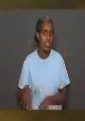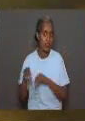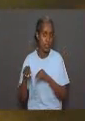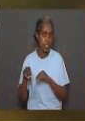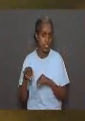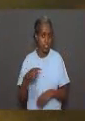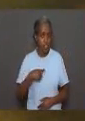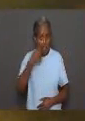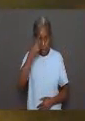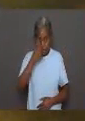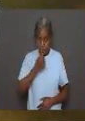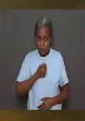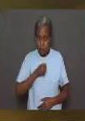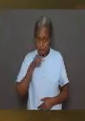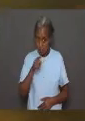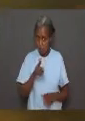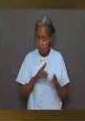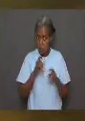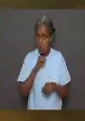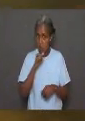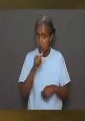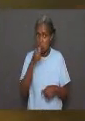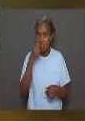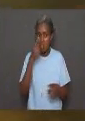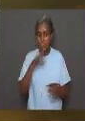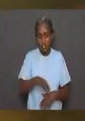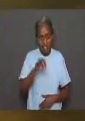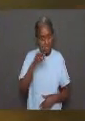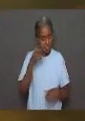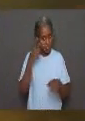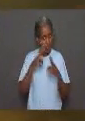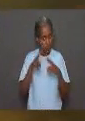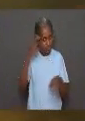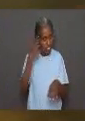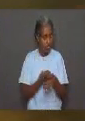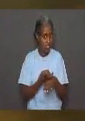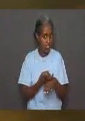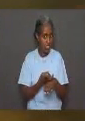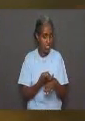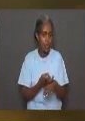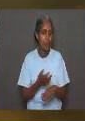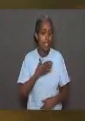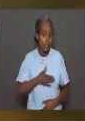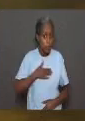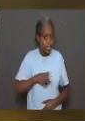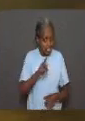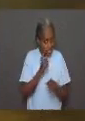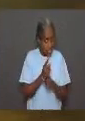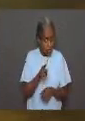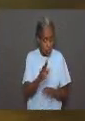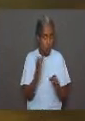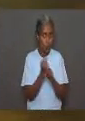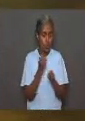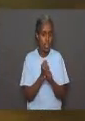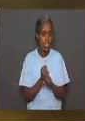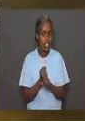Hello again, students. I am sure that you did not find that too difficult. Please